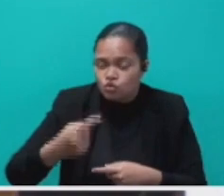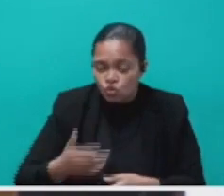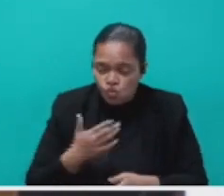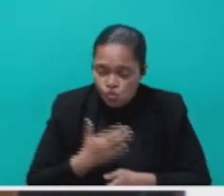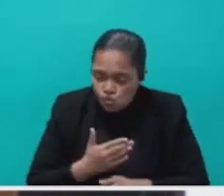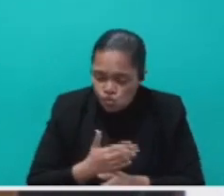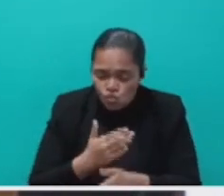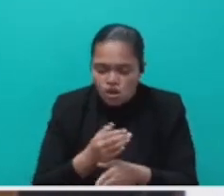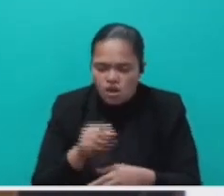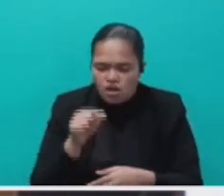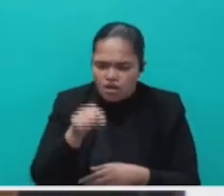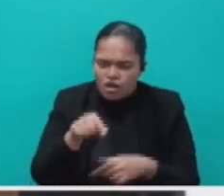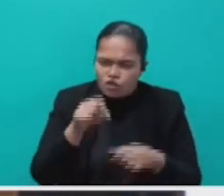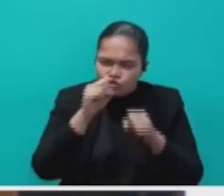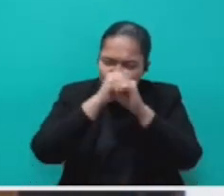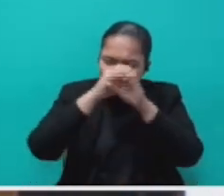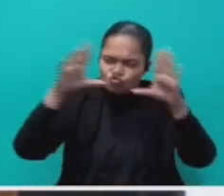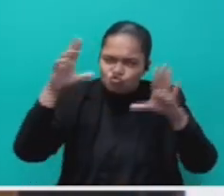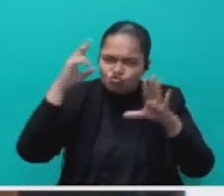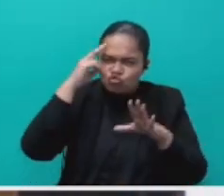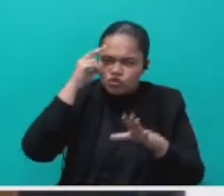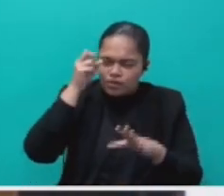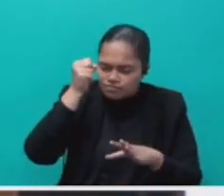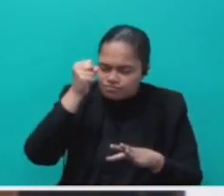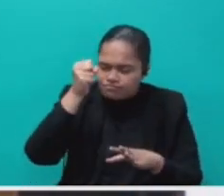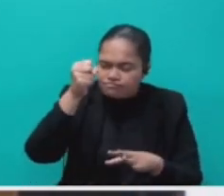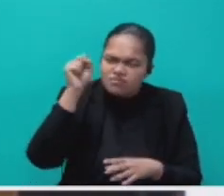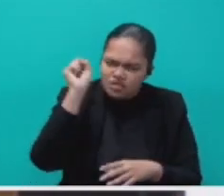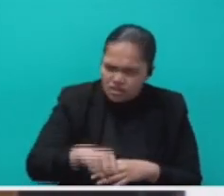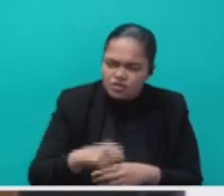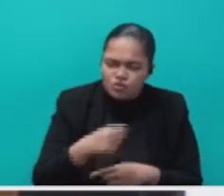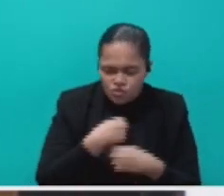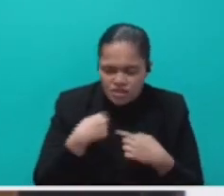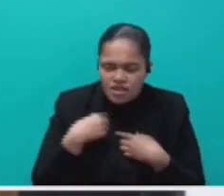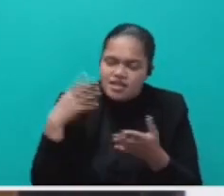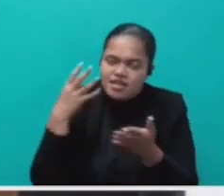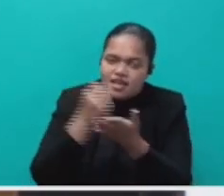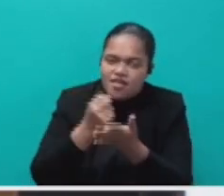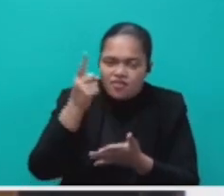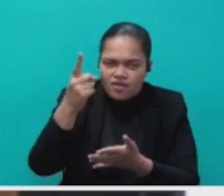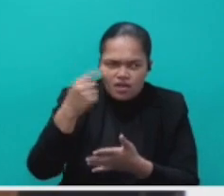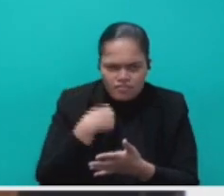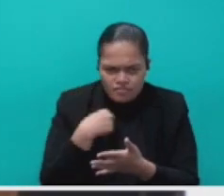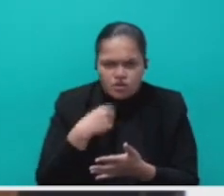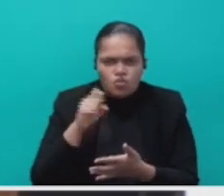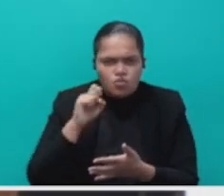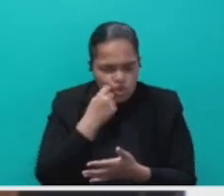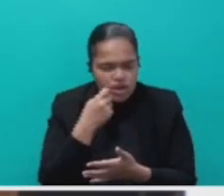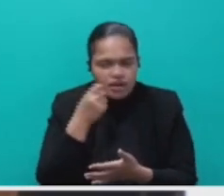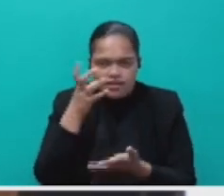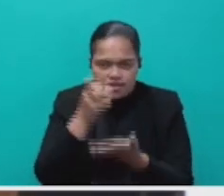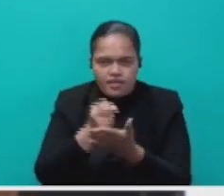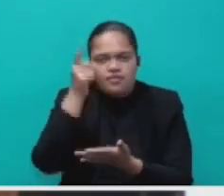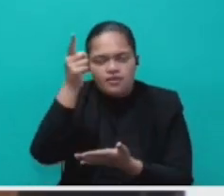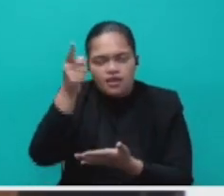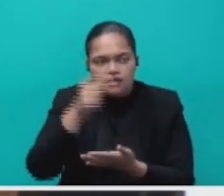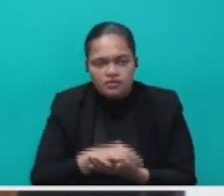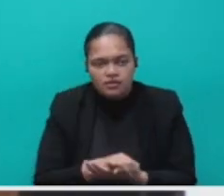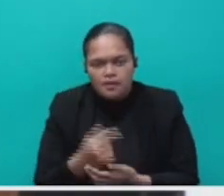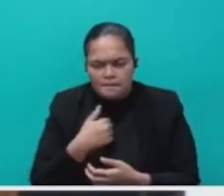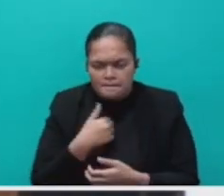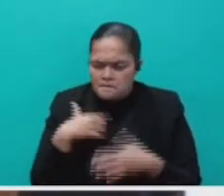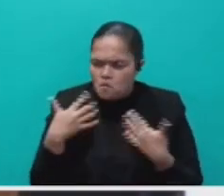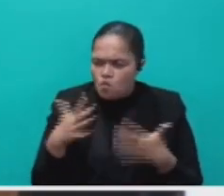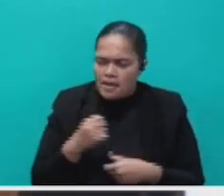very utopian dream, I think we get there. And I have no doubt that we will get there. I was amazed